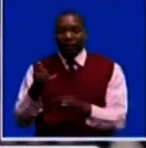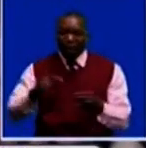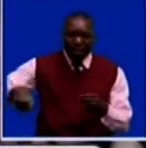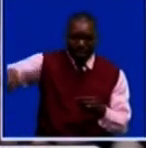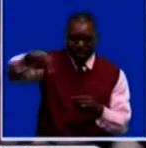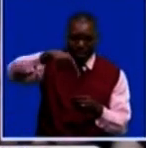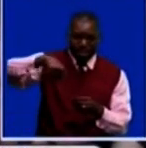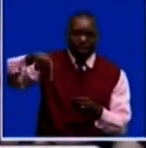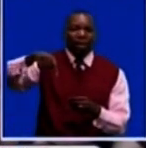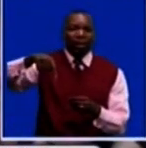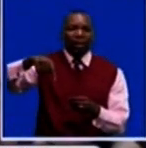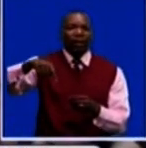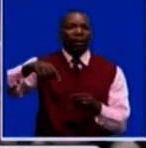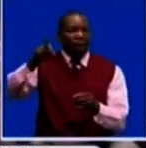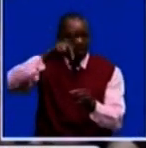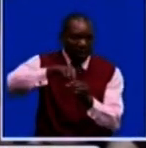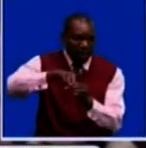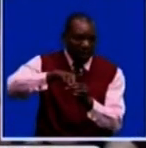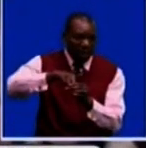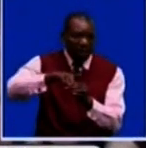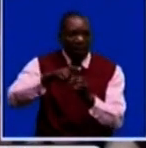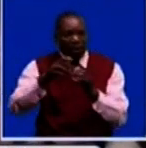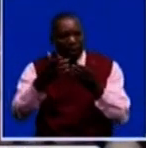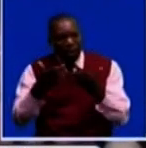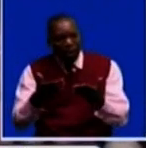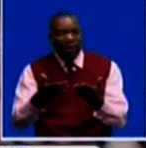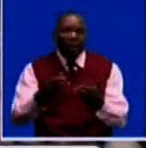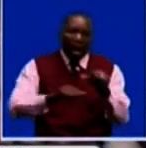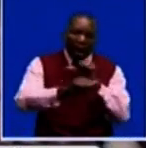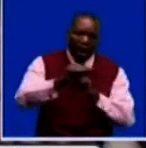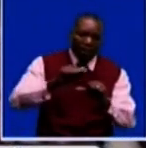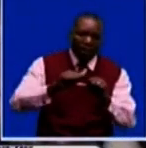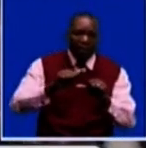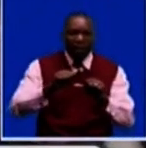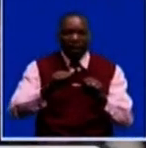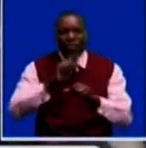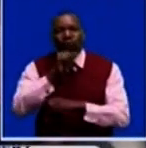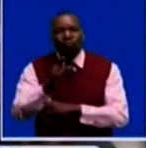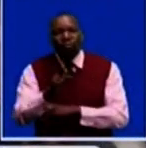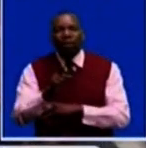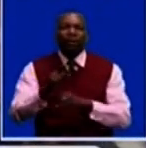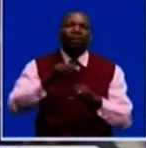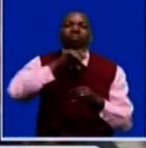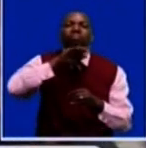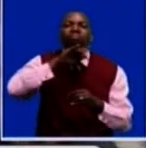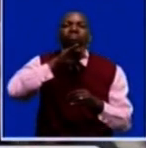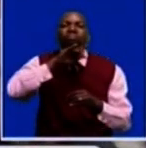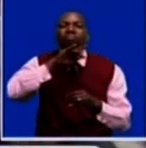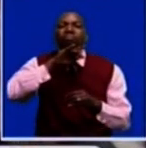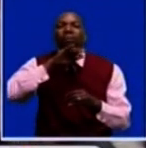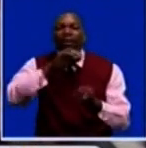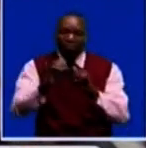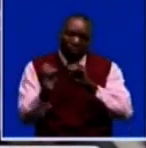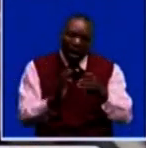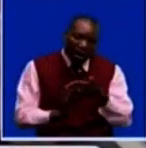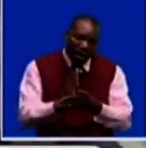area, have a share or a portion in terms of ensuring that we dispose of our waste